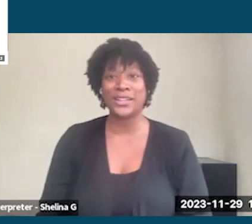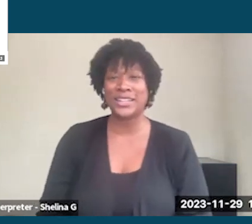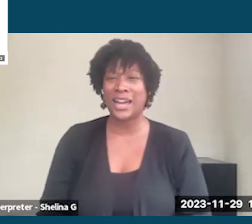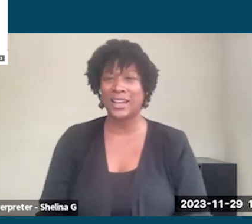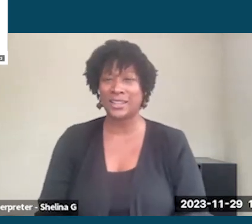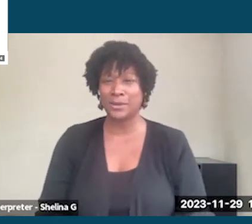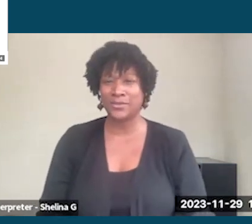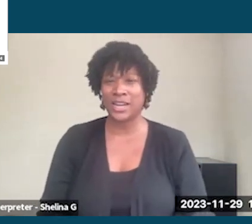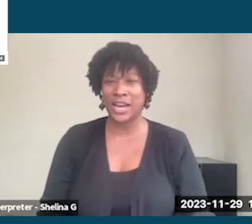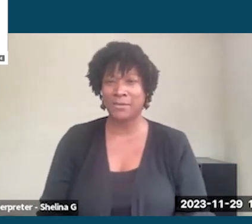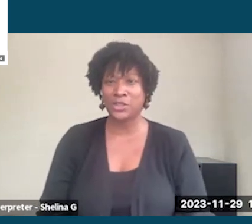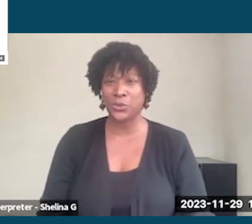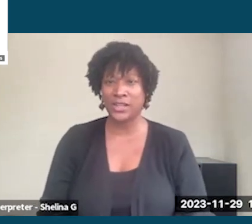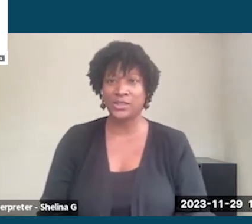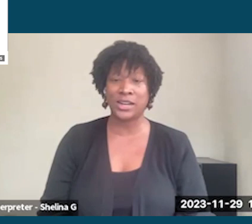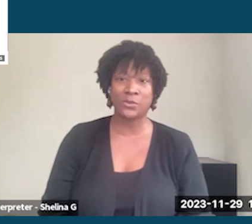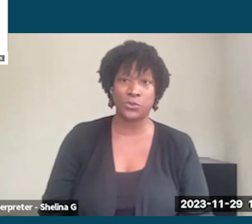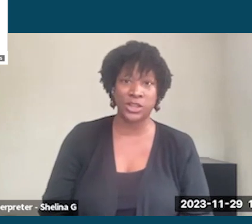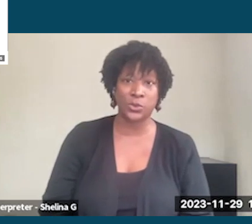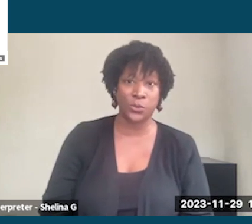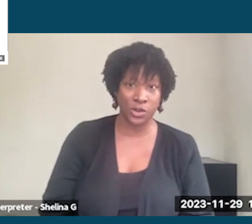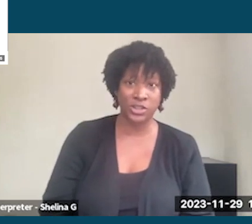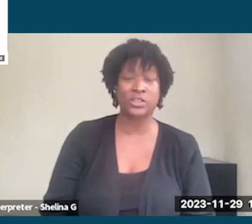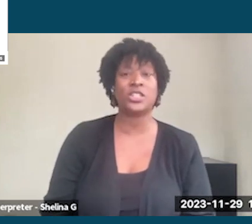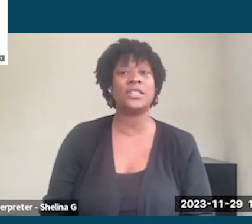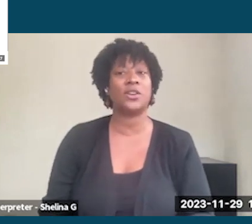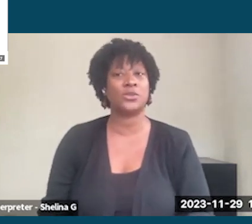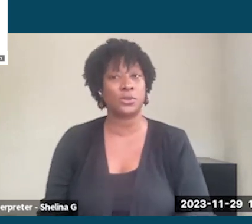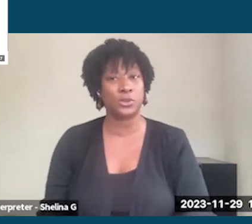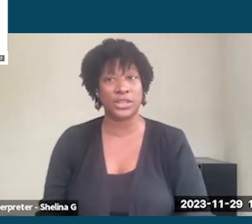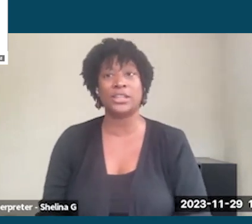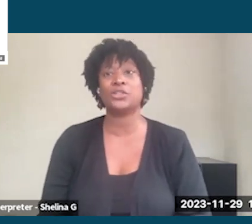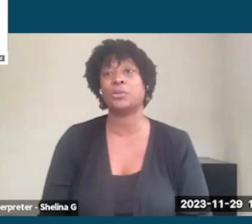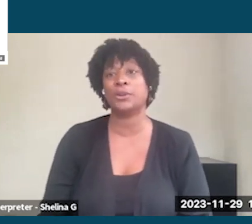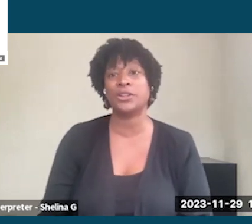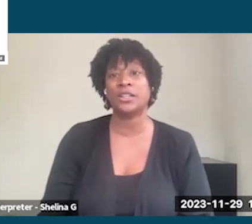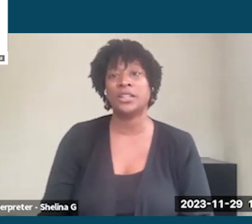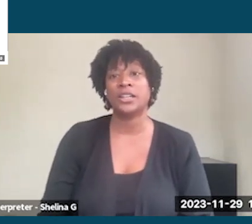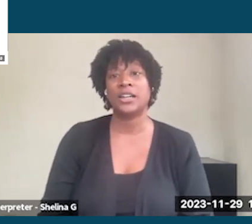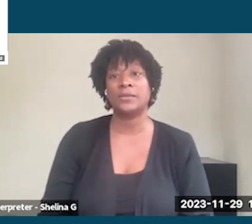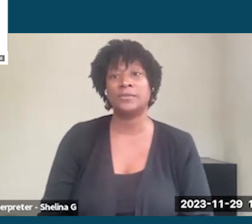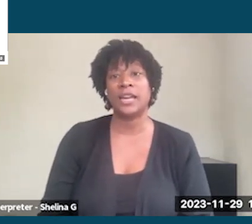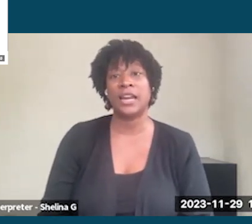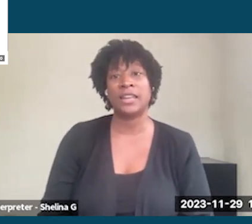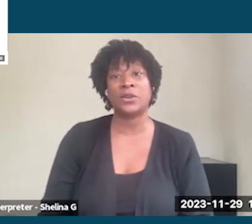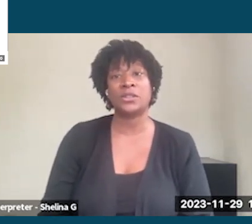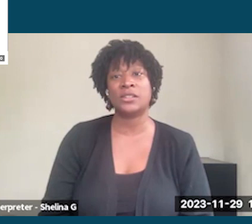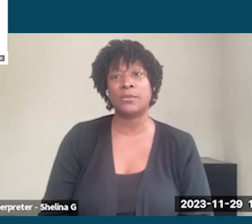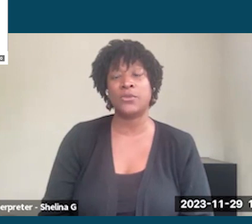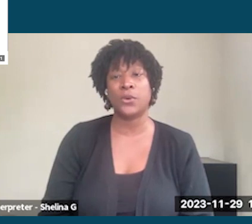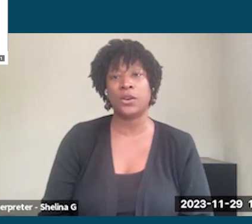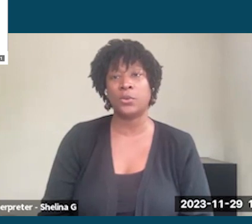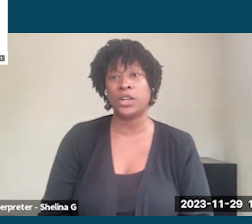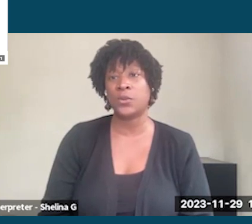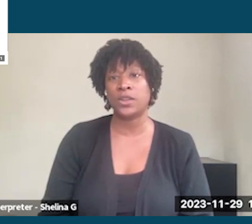interpreter. So I need that a little bit of time between so that I can read the words on the sheet and also look at the interpreter. And that goes